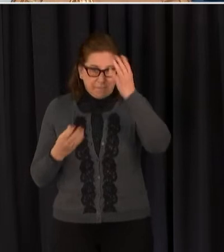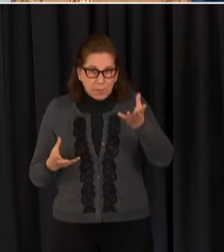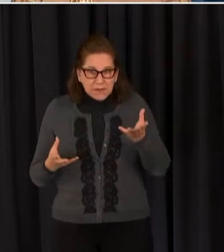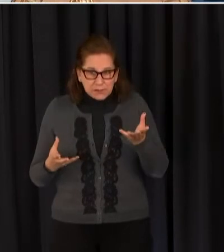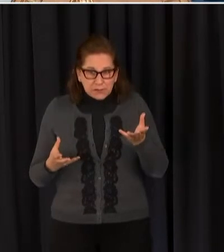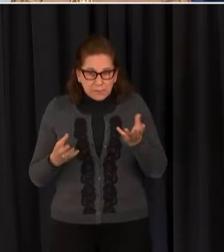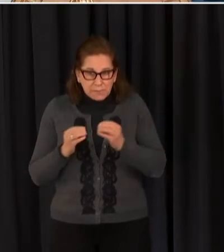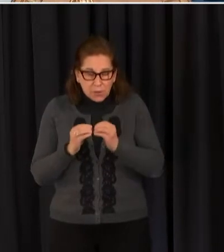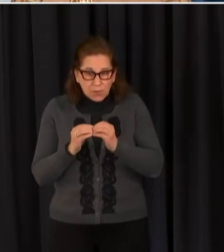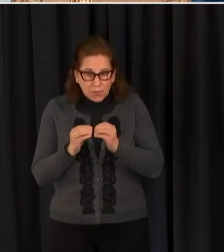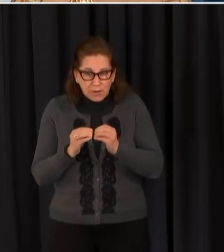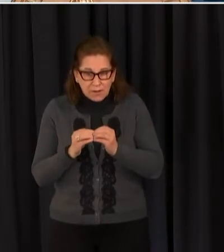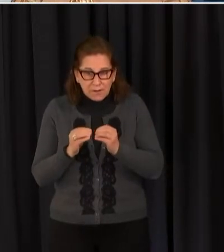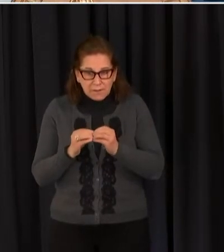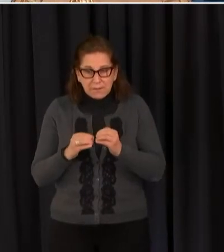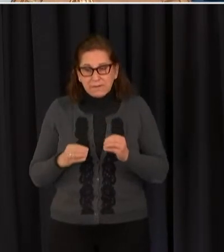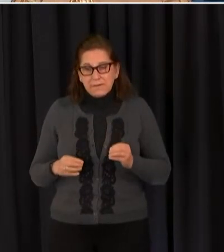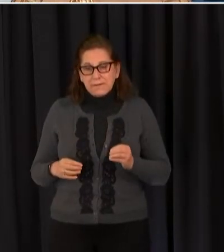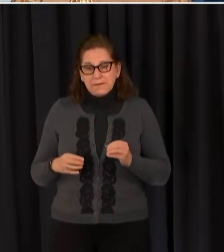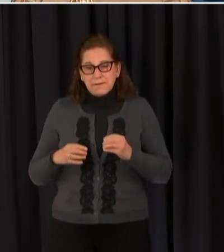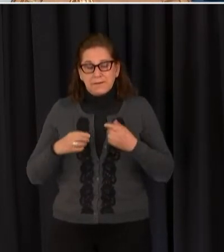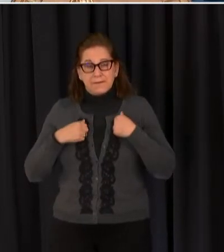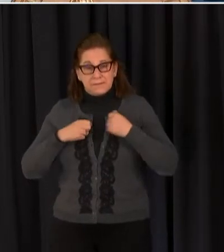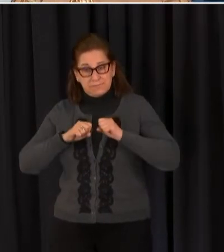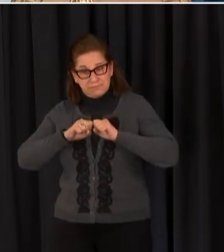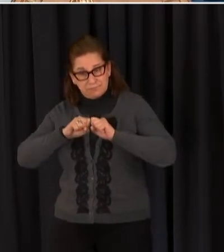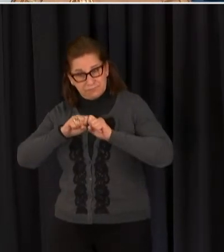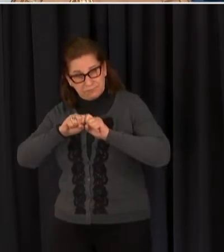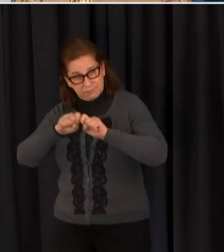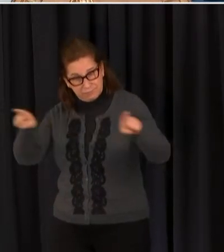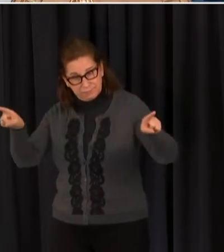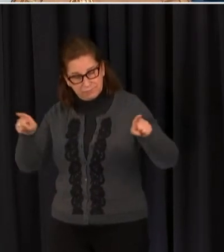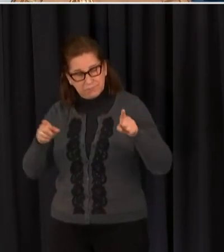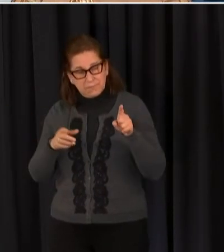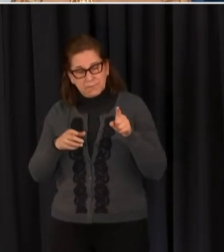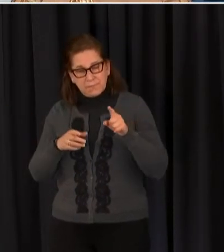share. DC Health sent out